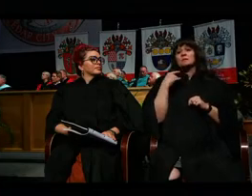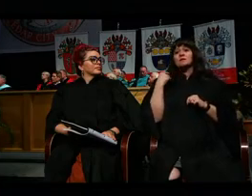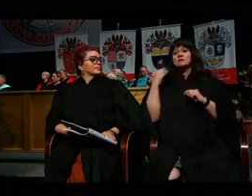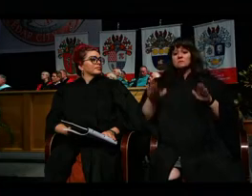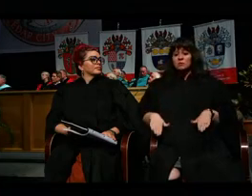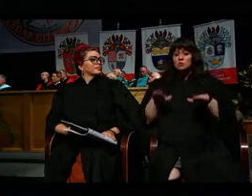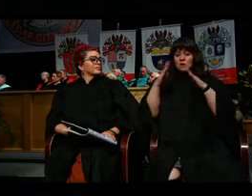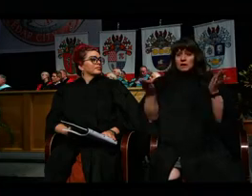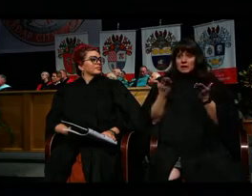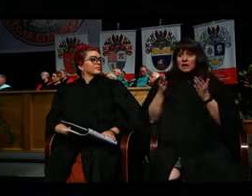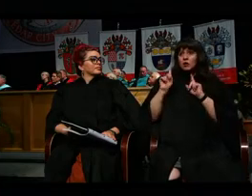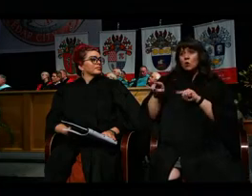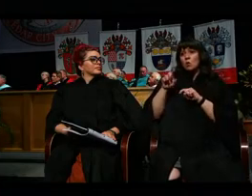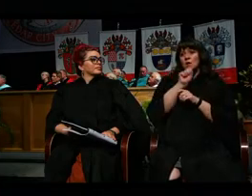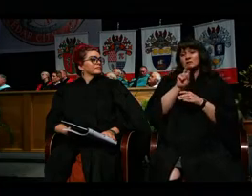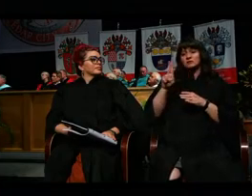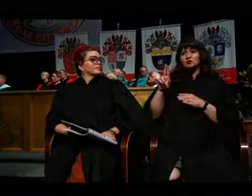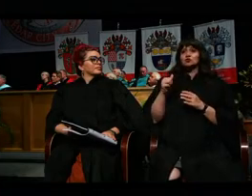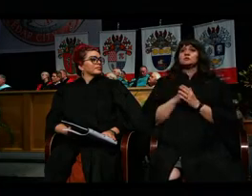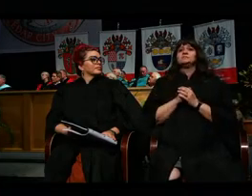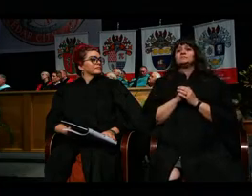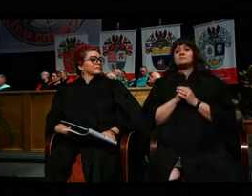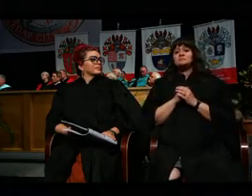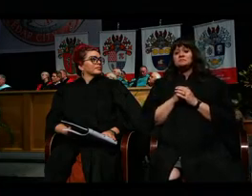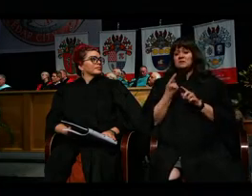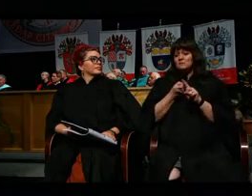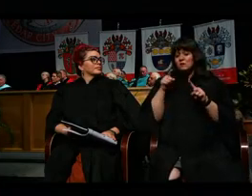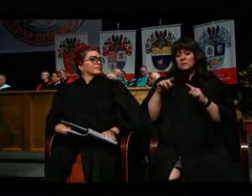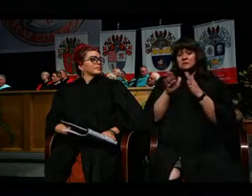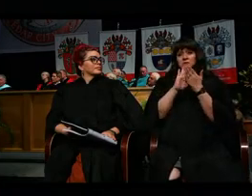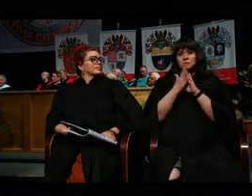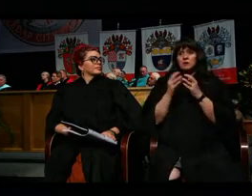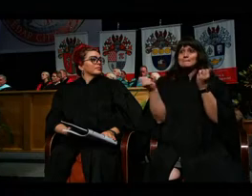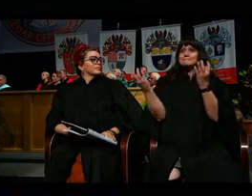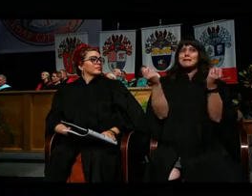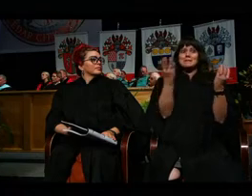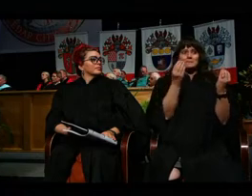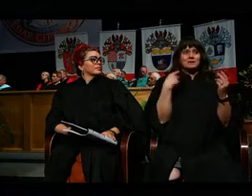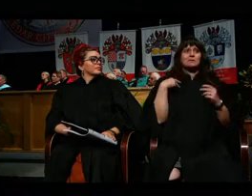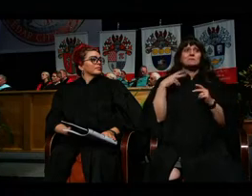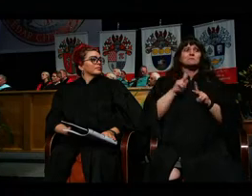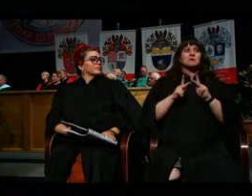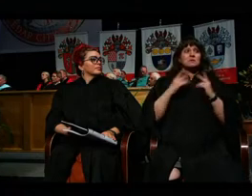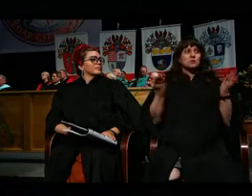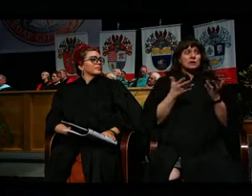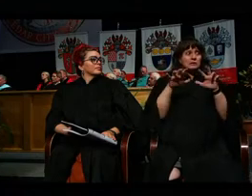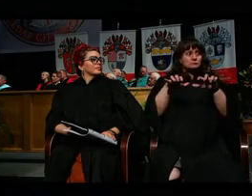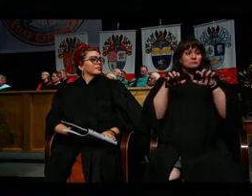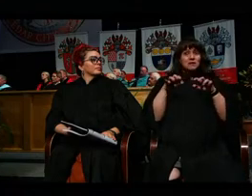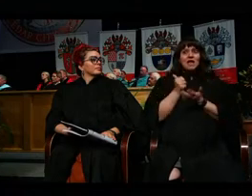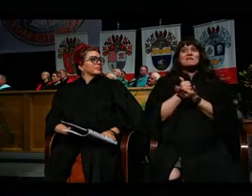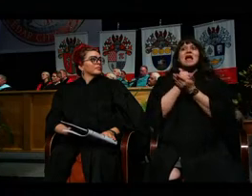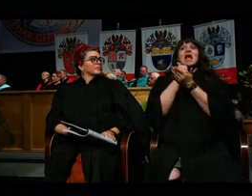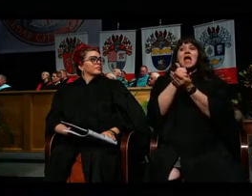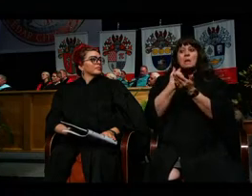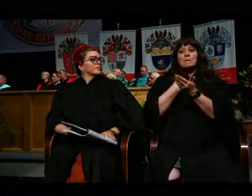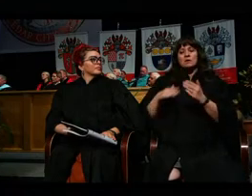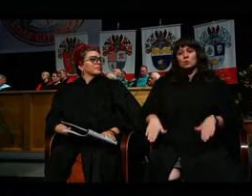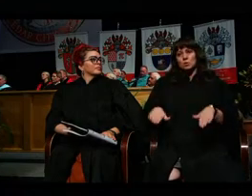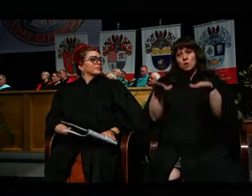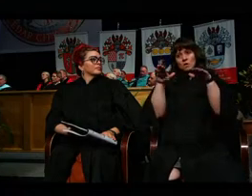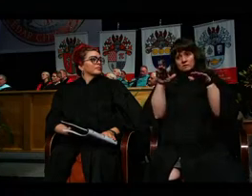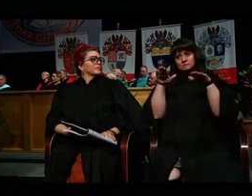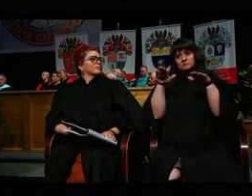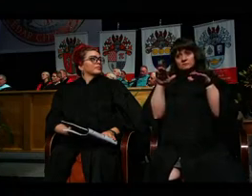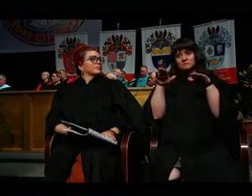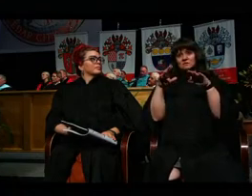of this wonderful community. Many in this audience, and I'm not kidding when I say this, have helped raise me. This is a